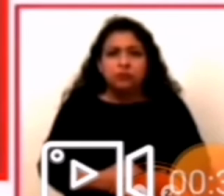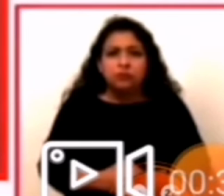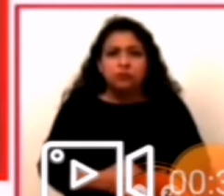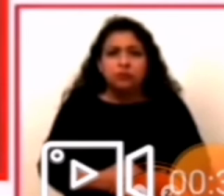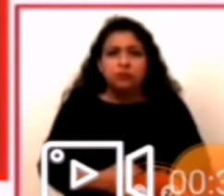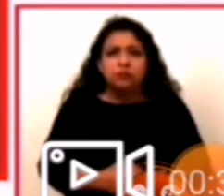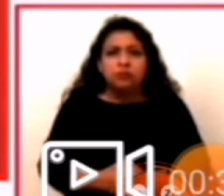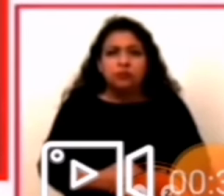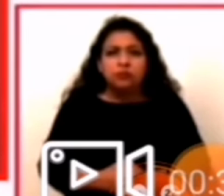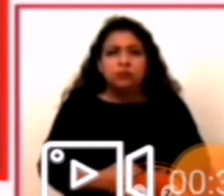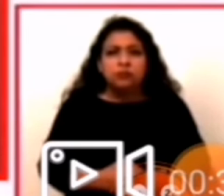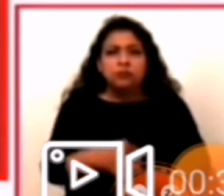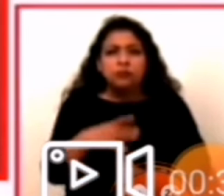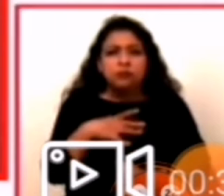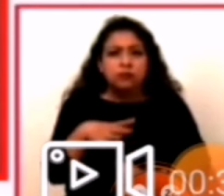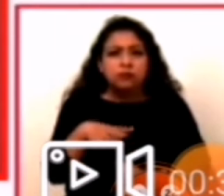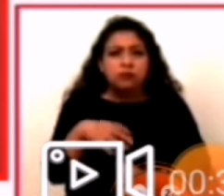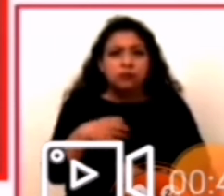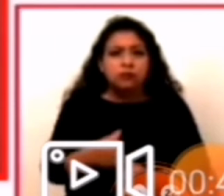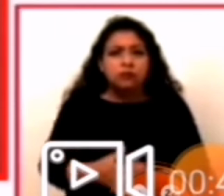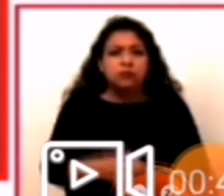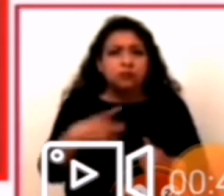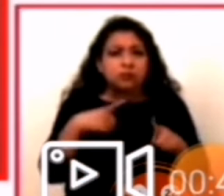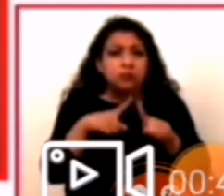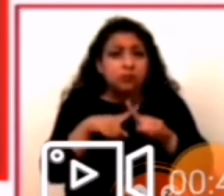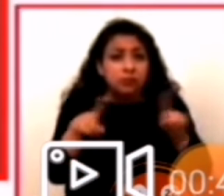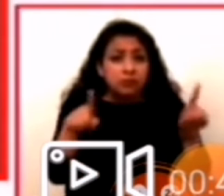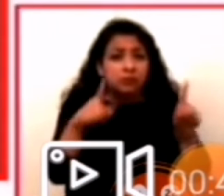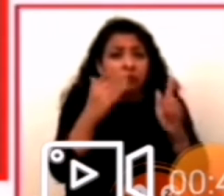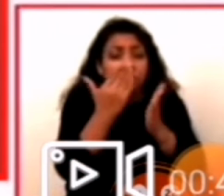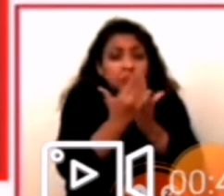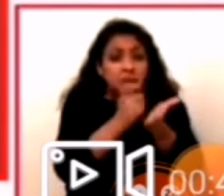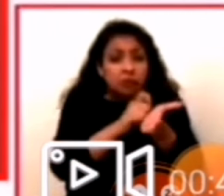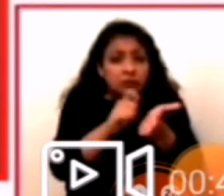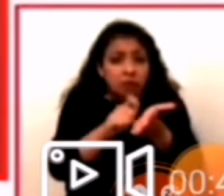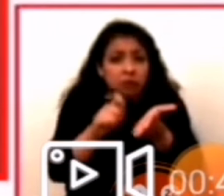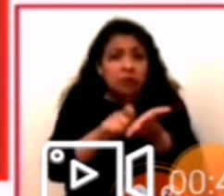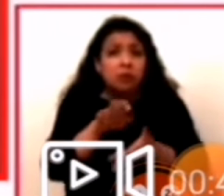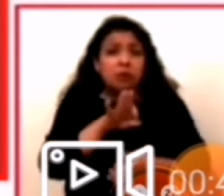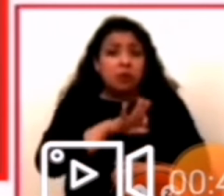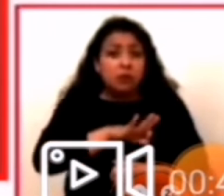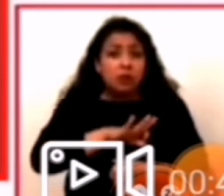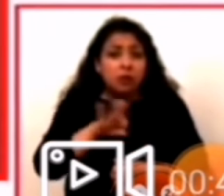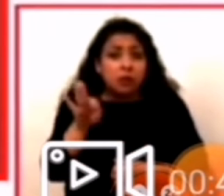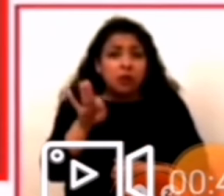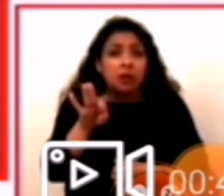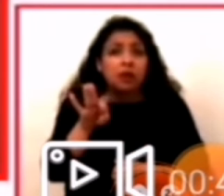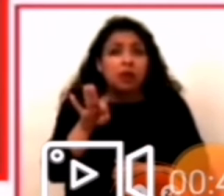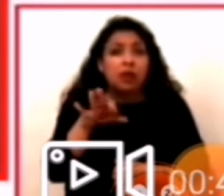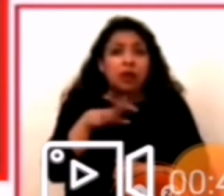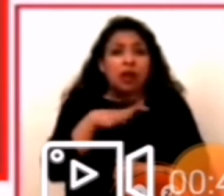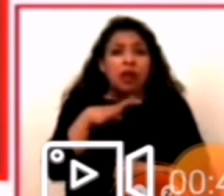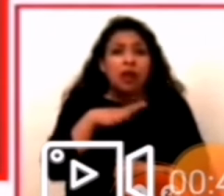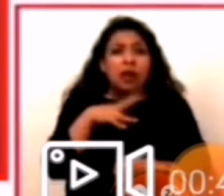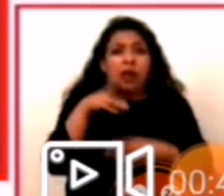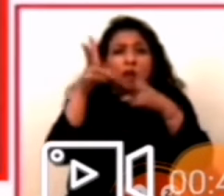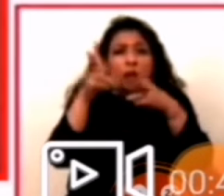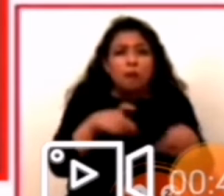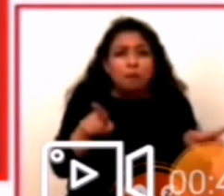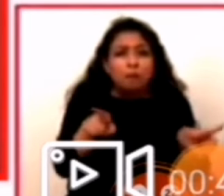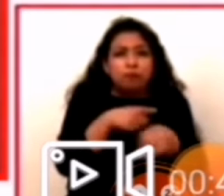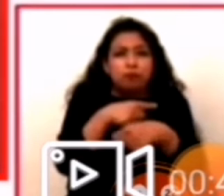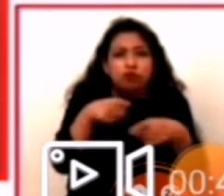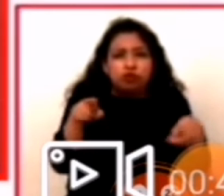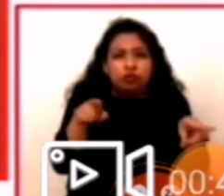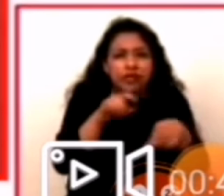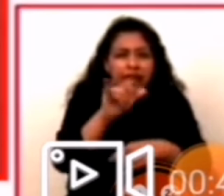different recipes available, like you would download on iTunes, some music. So rather than having to